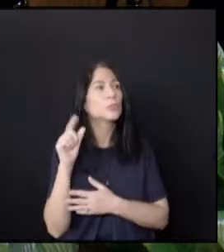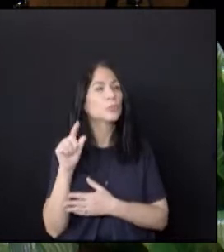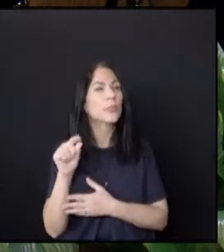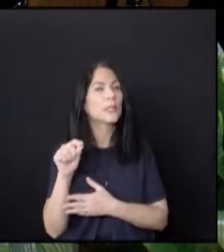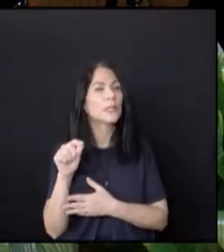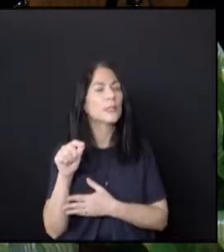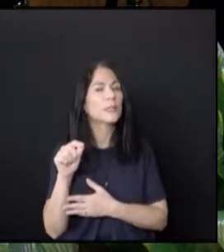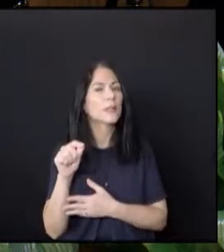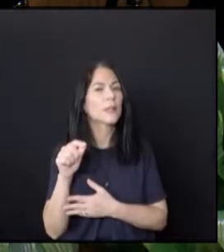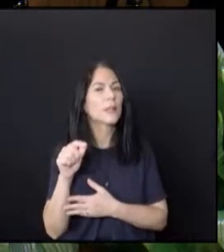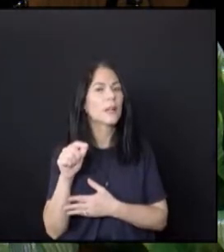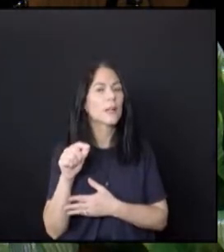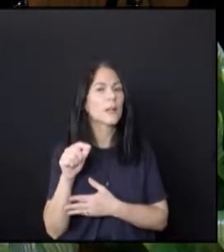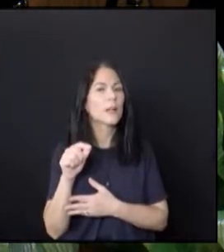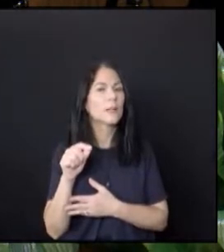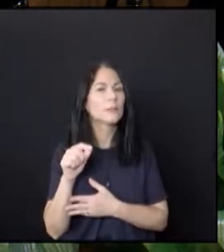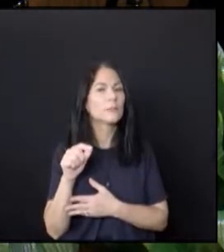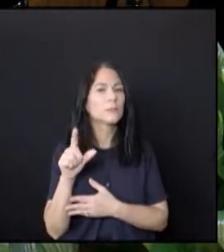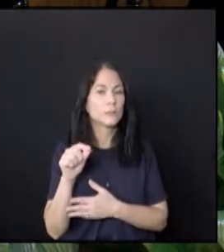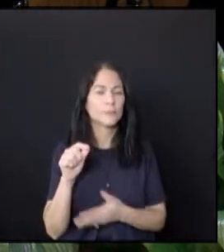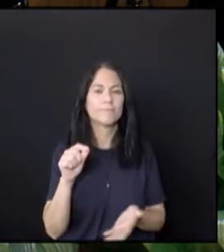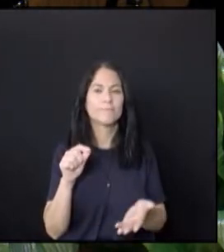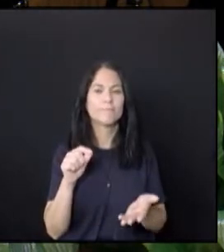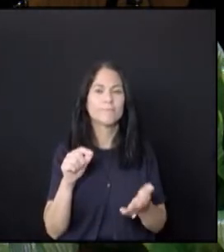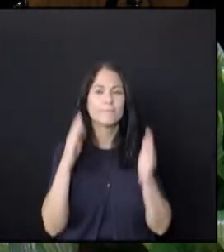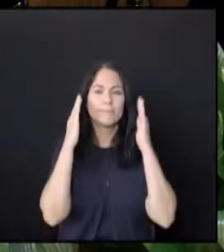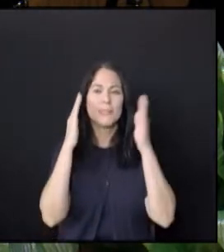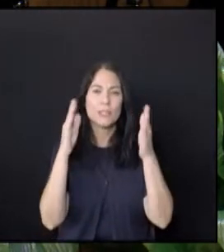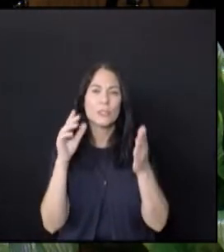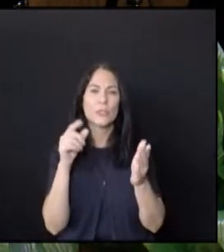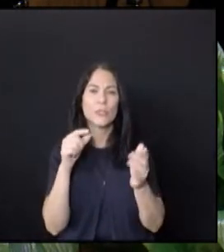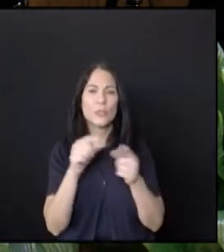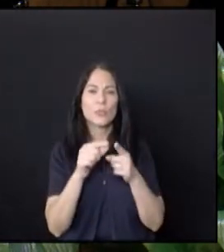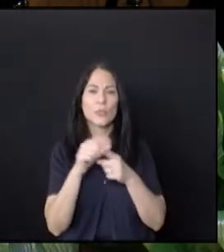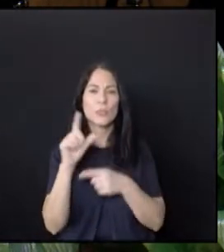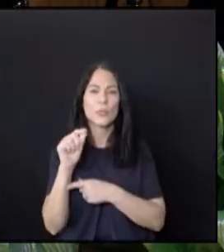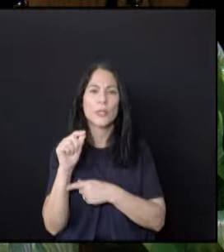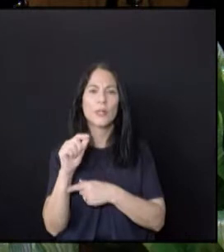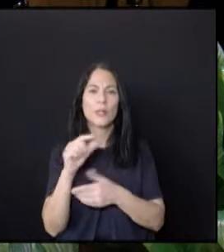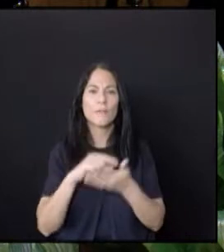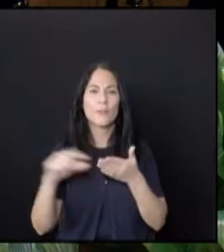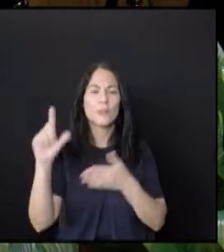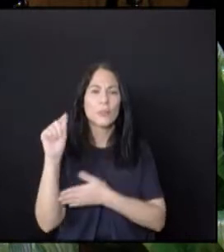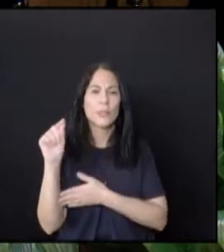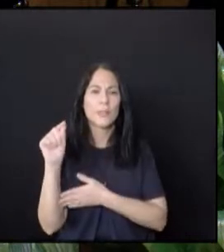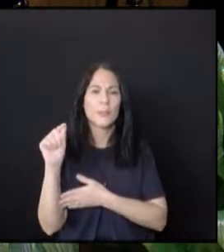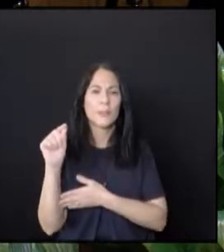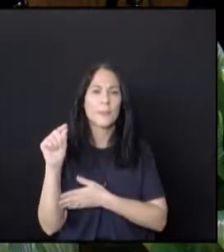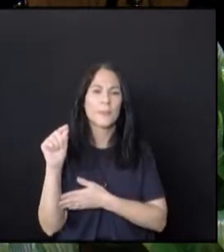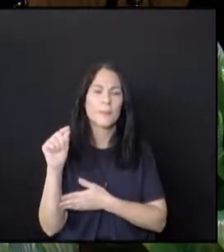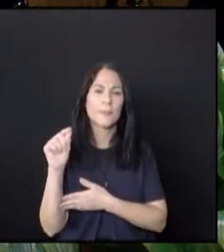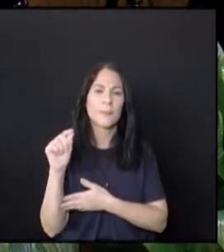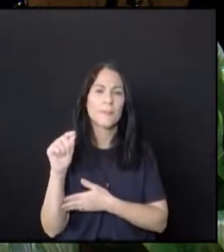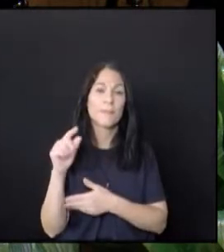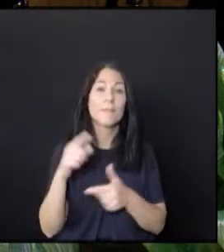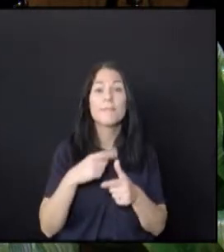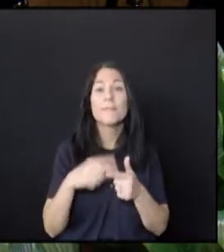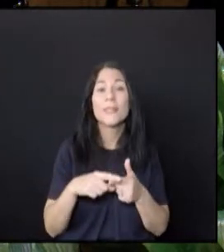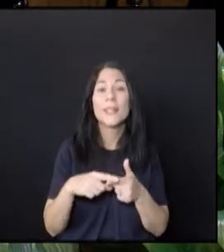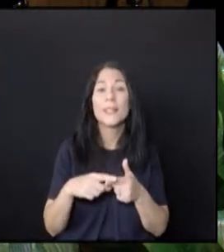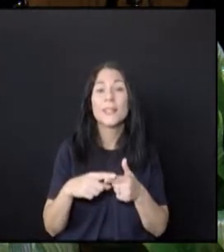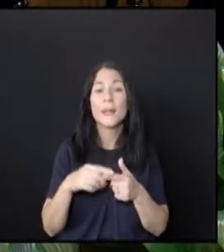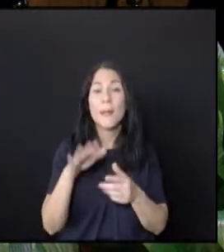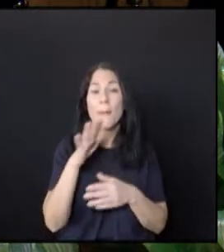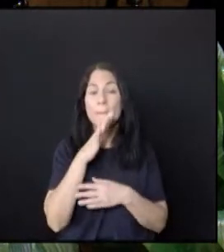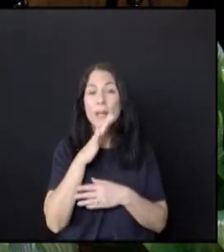little context here. So listen to these words, starting in chapter 20, verse 20. Then the mother of the